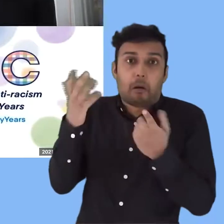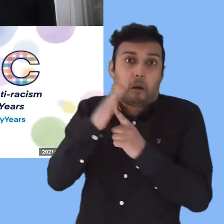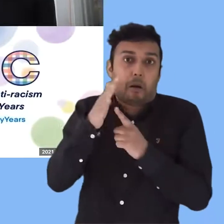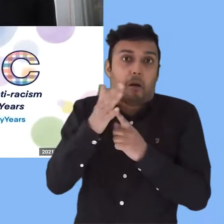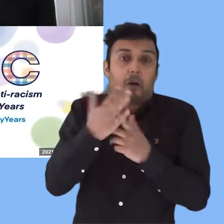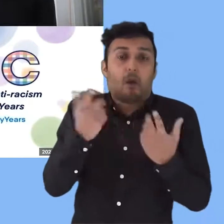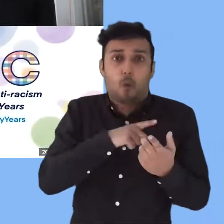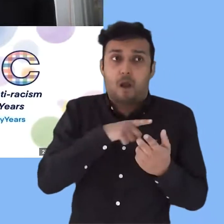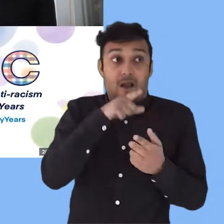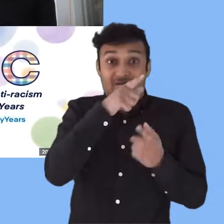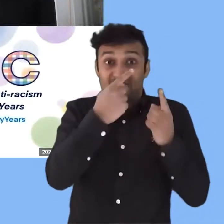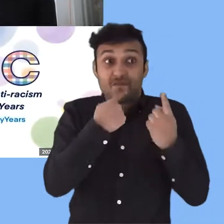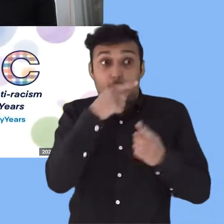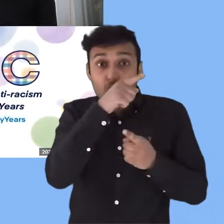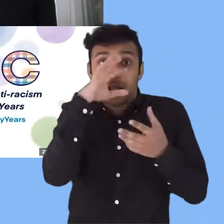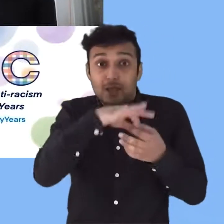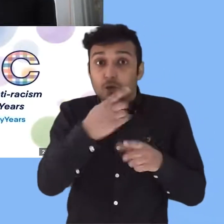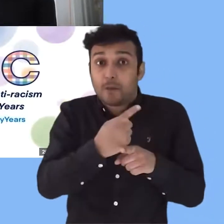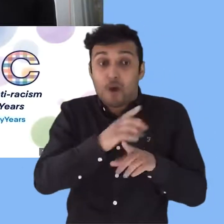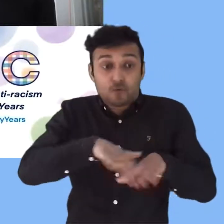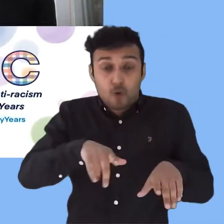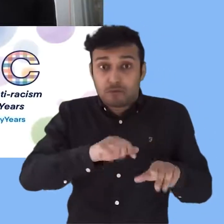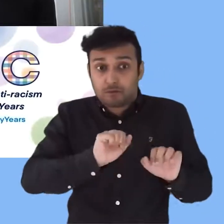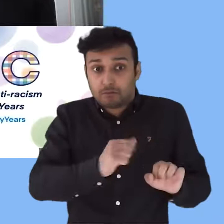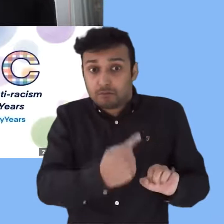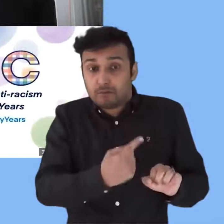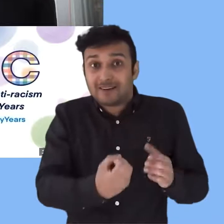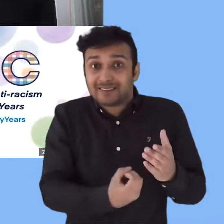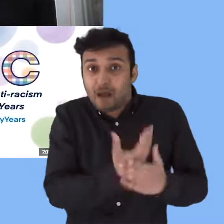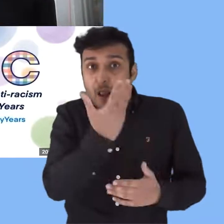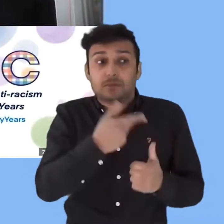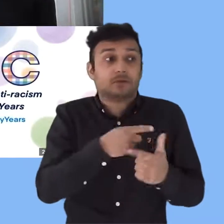about their IEPs, and that parent doesn't speak that language,